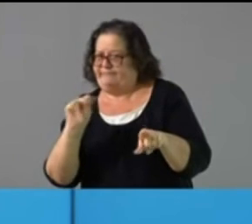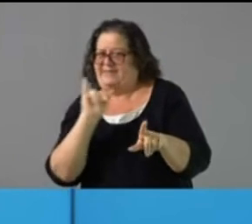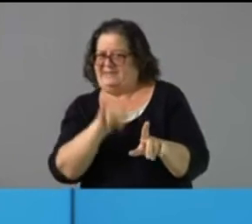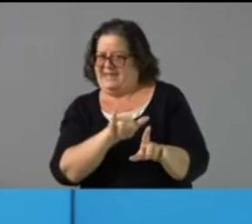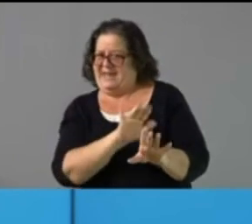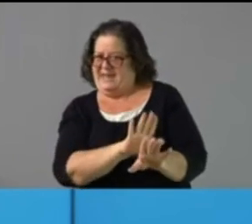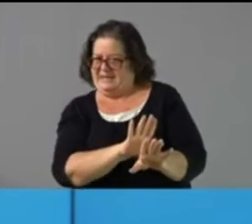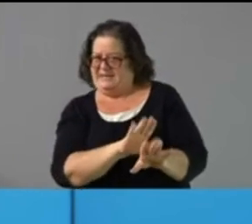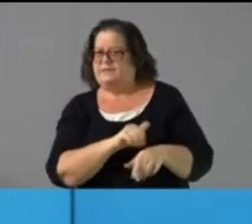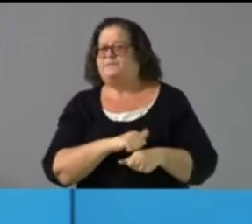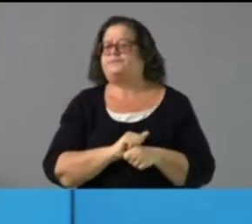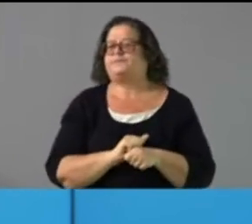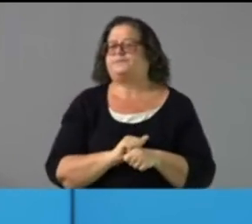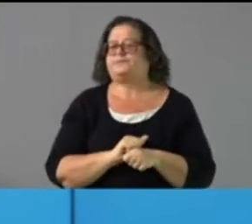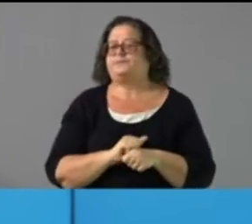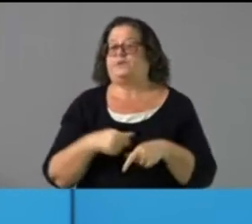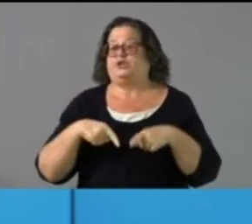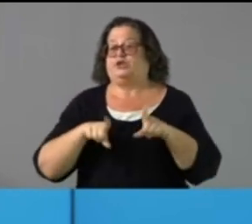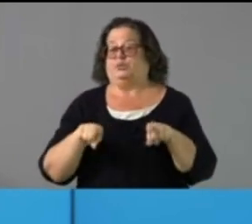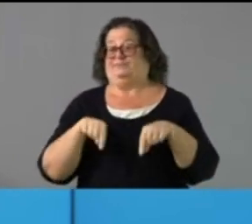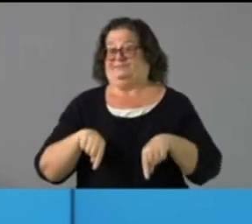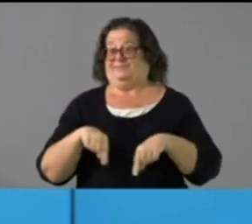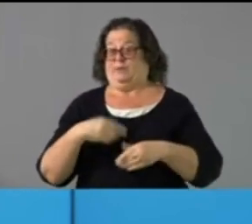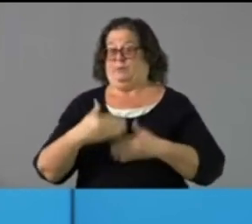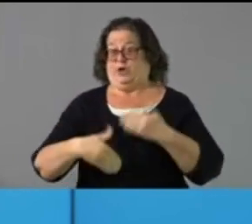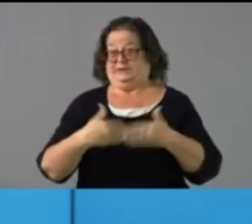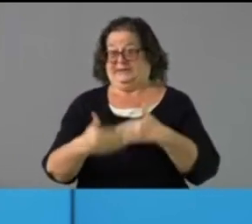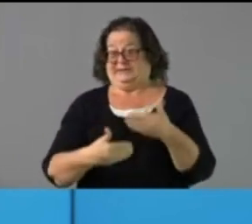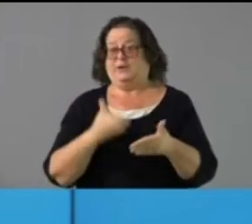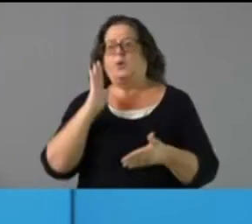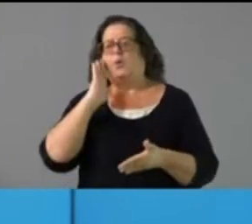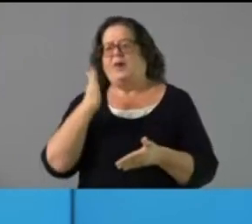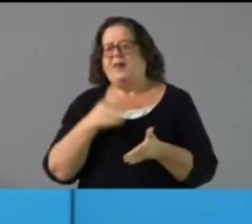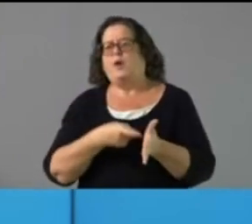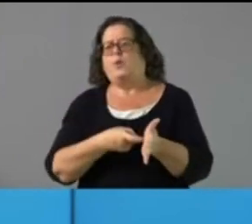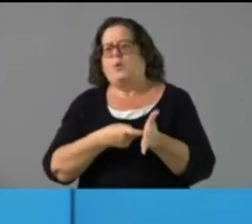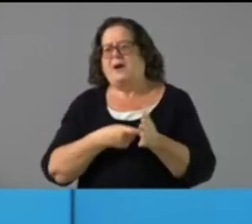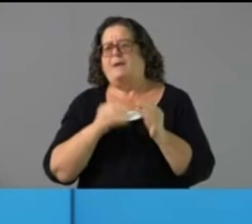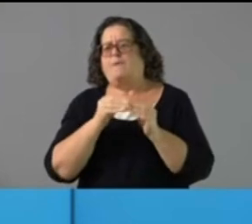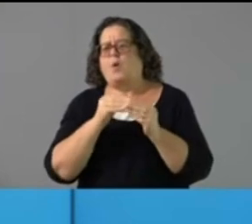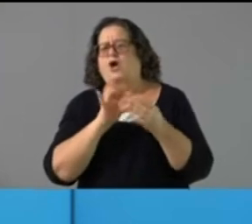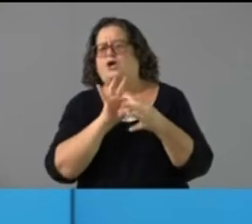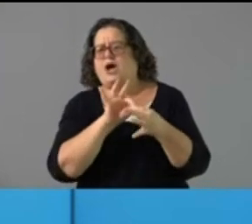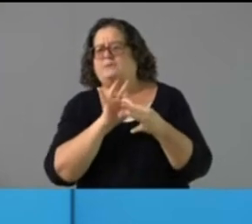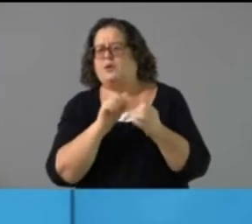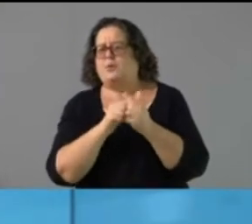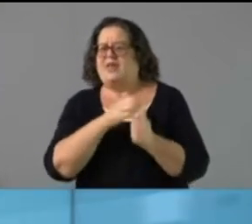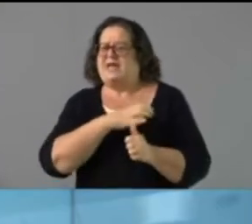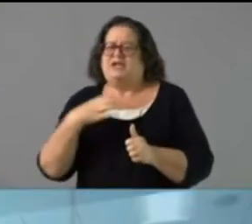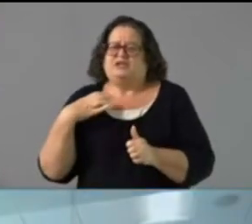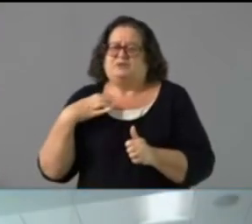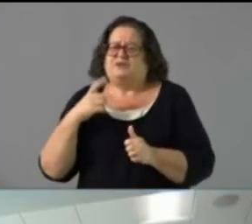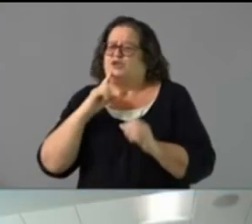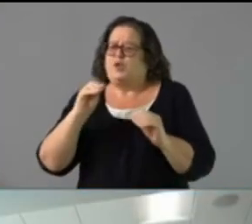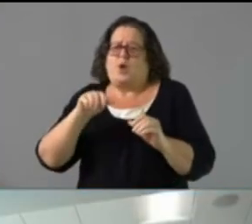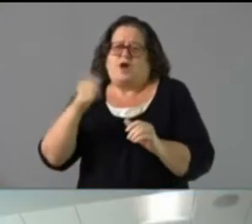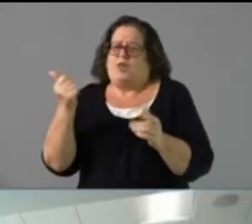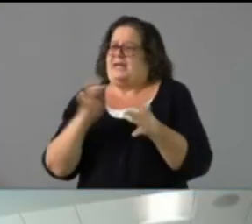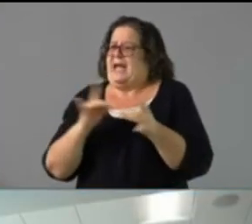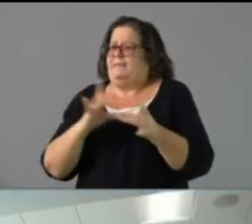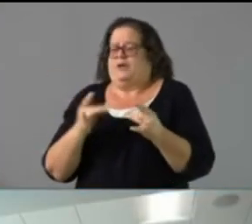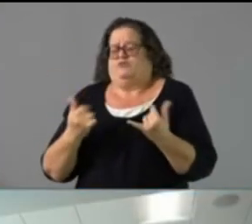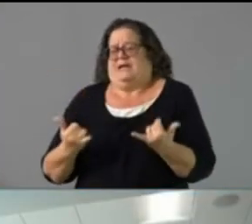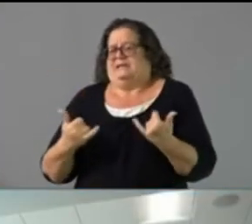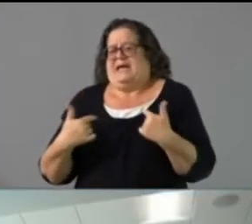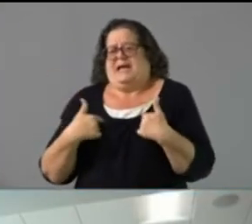this, it will require further cooperation with Congress. I don't have anything else to add right now. Well, I mean, we've done our job on